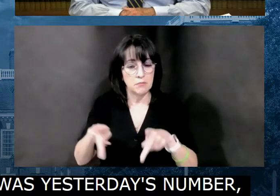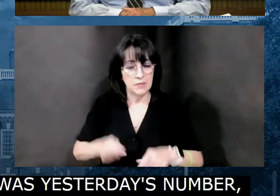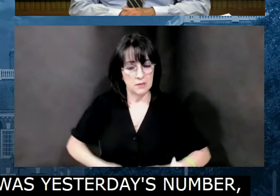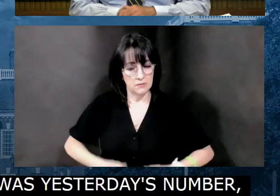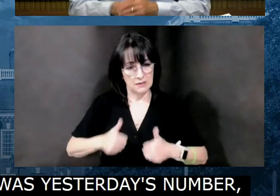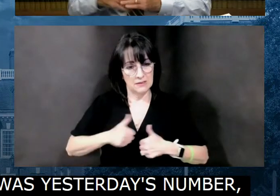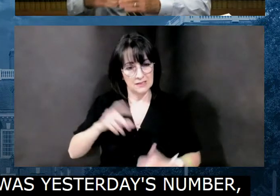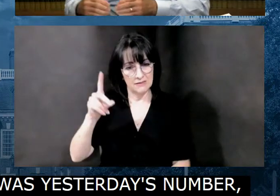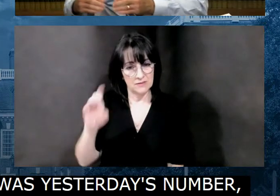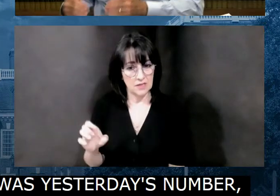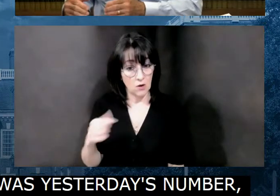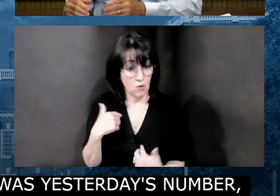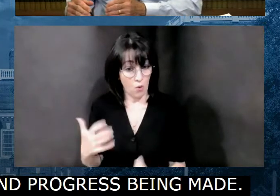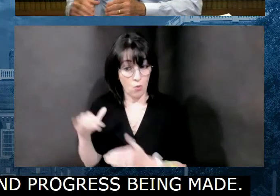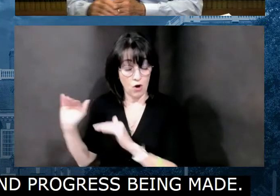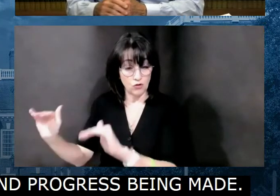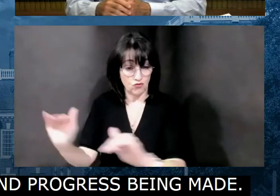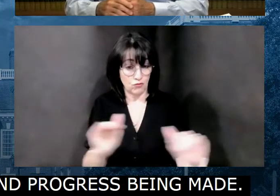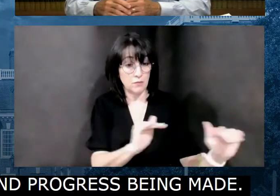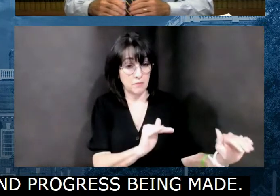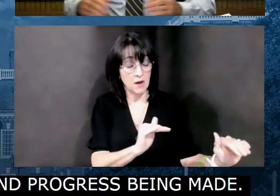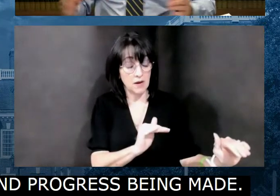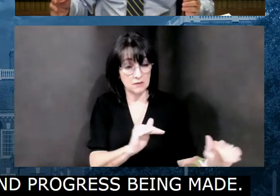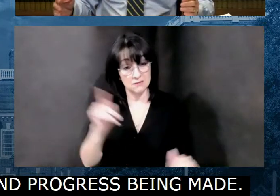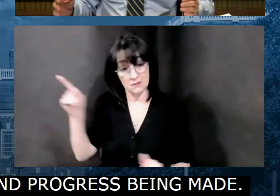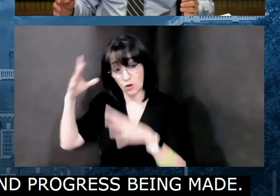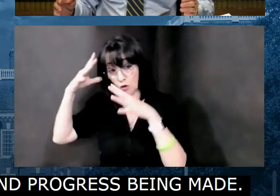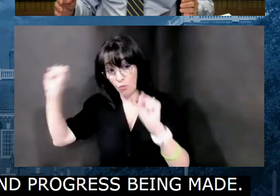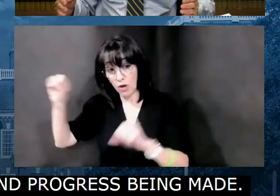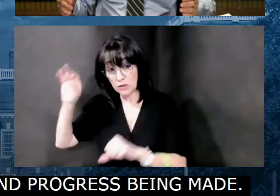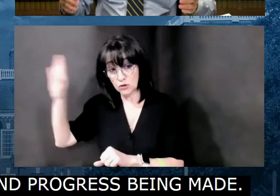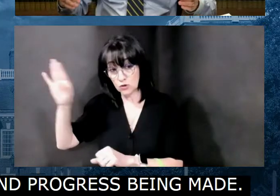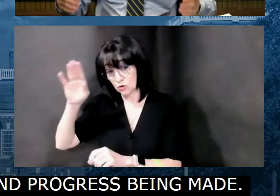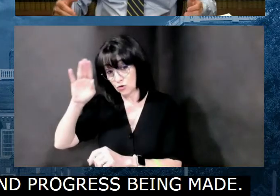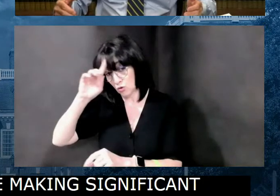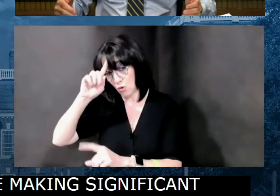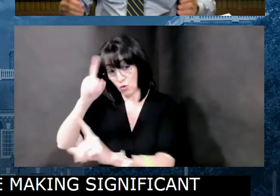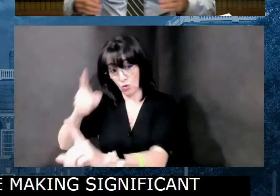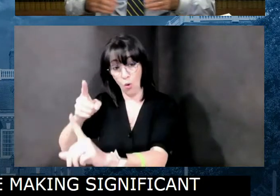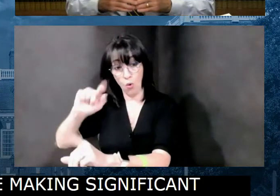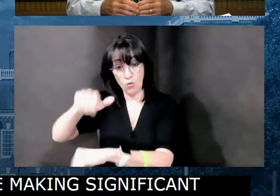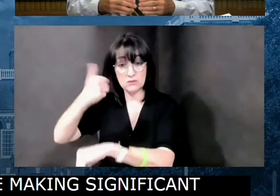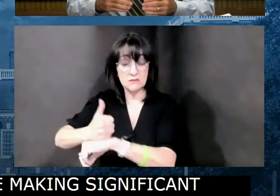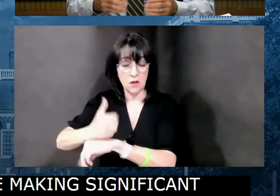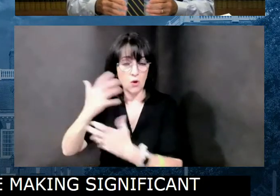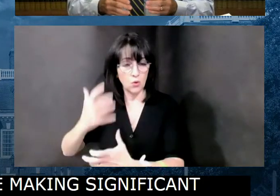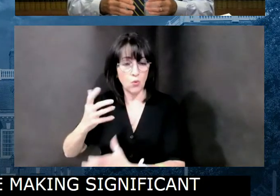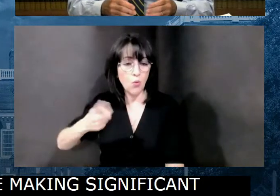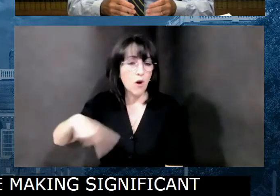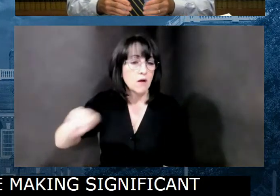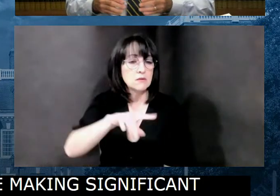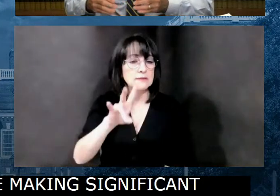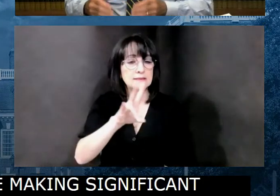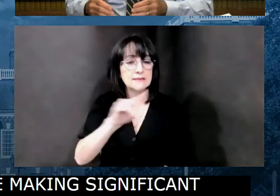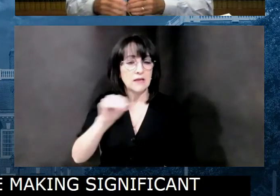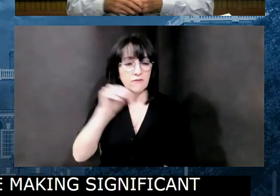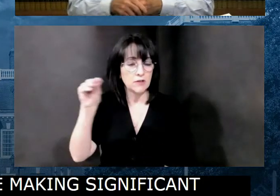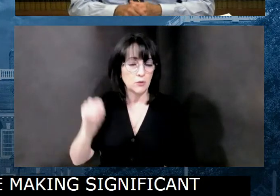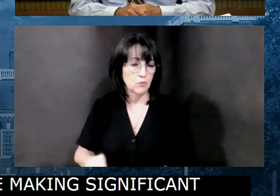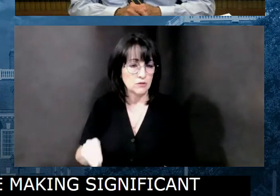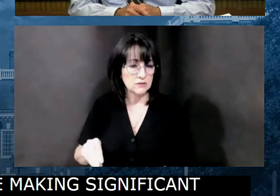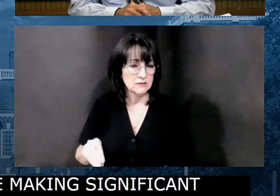reminder to everybody, the goal the president has set for all of us is to meet 70% of adult Delawareans,